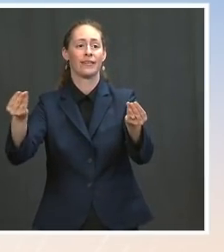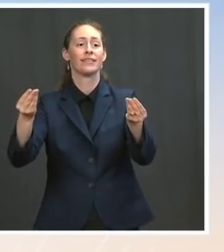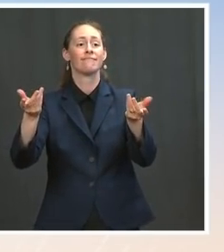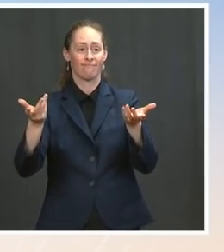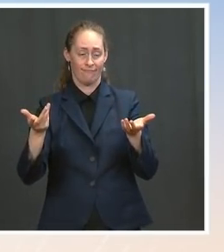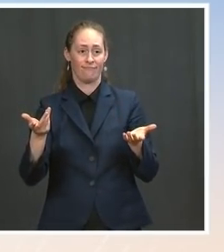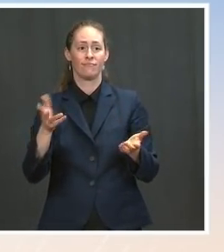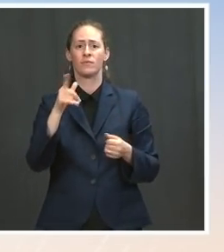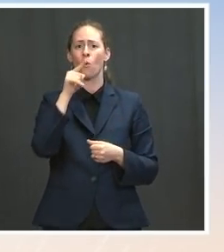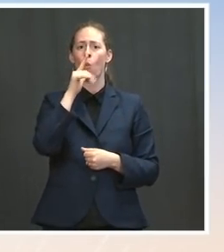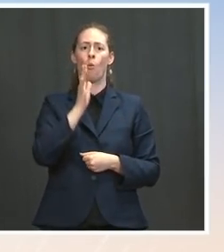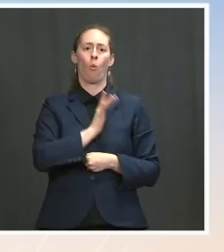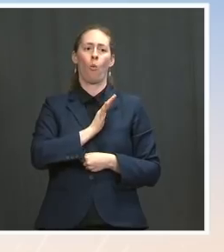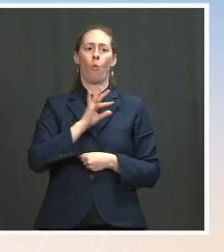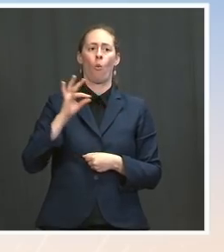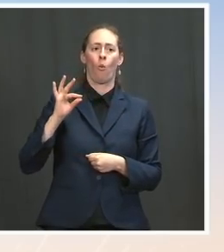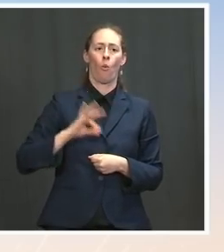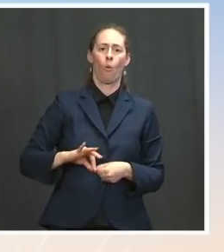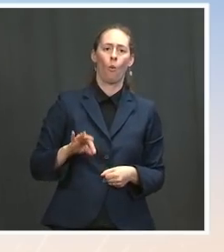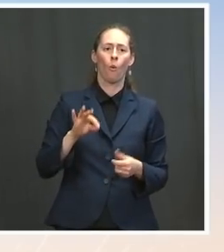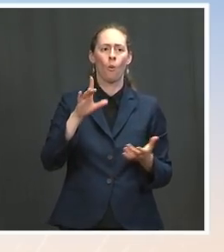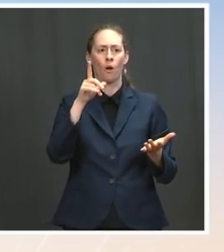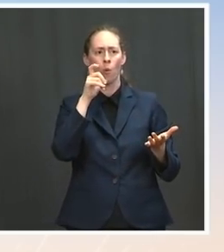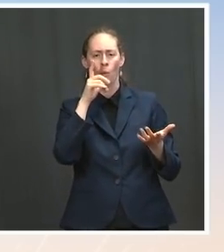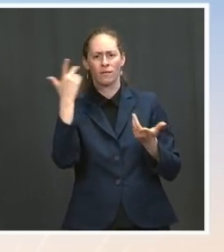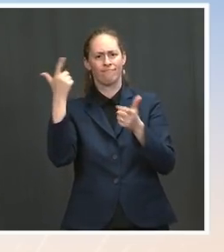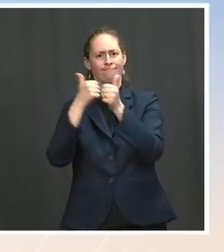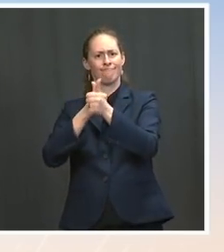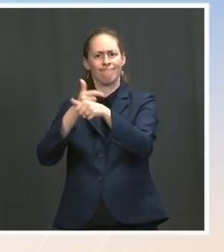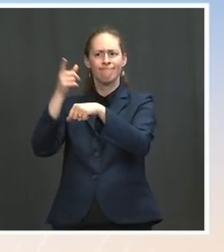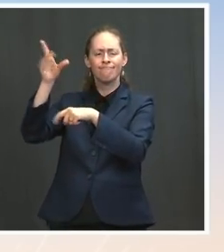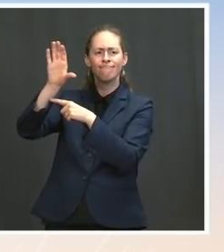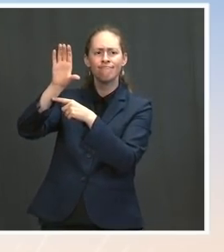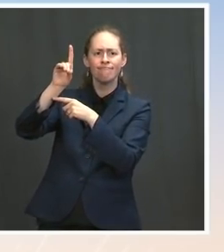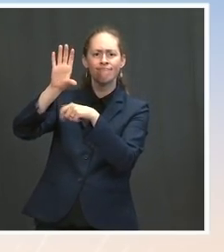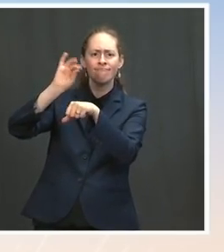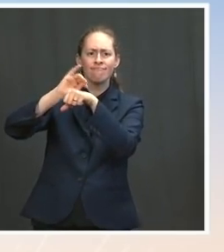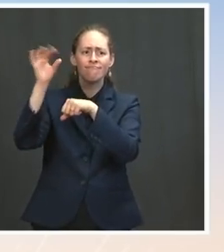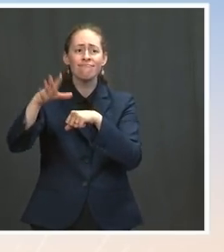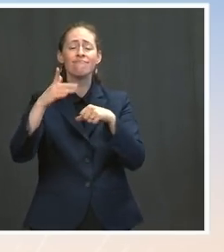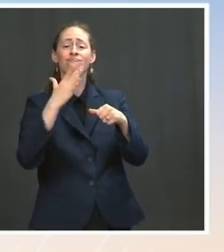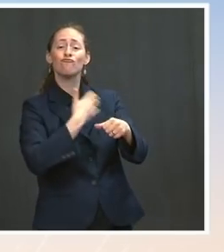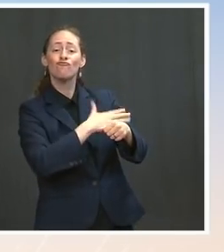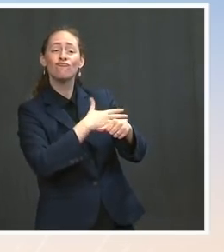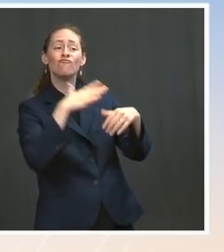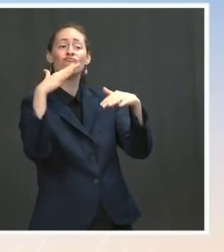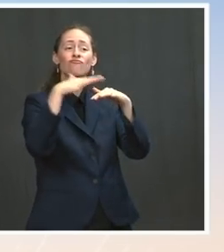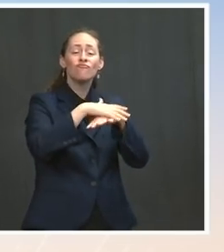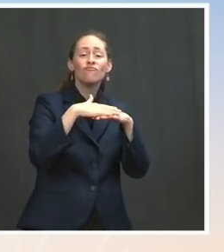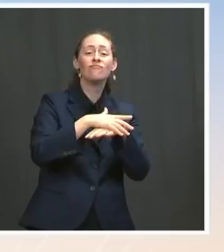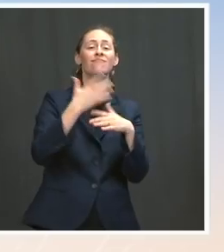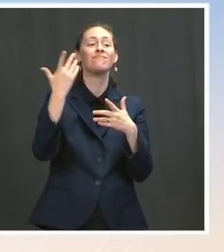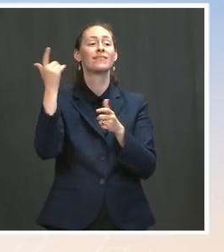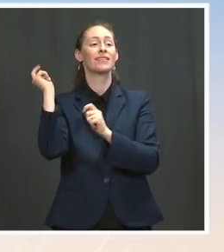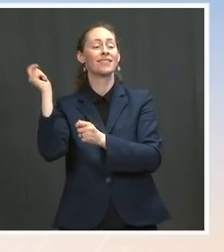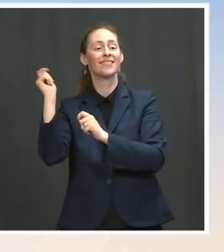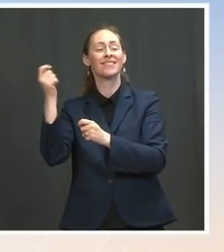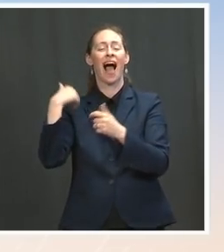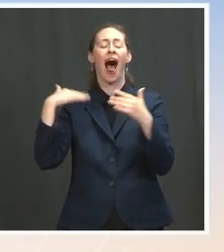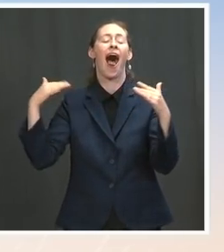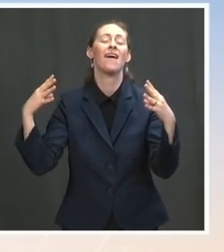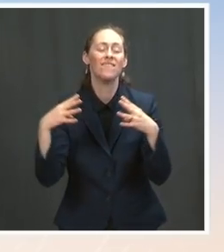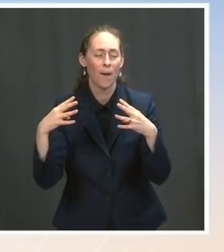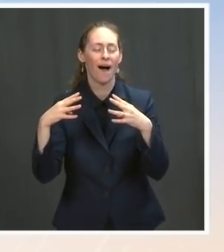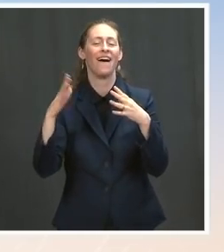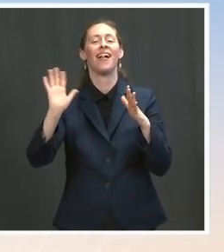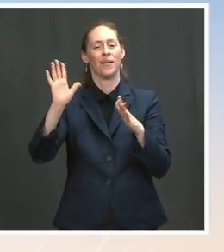new guidance the CDC has put out, who can go to concerts and go to baseball games, I was going to say football, not quite there yet, go to